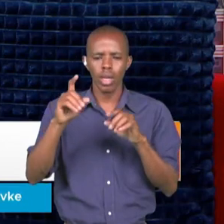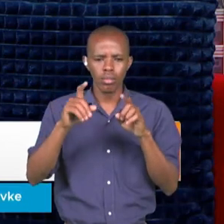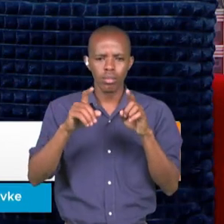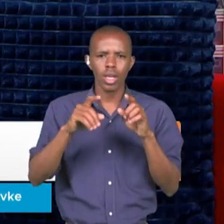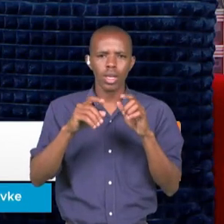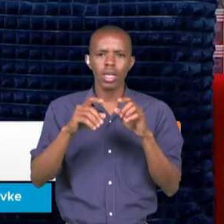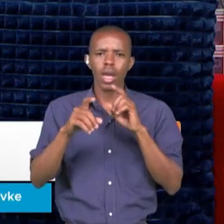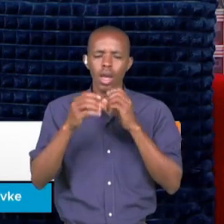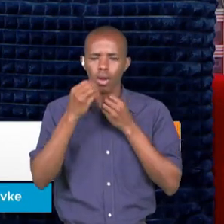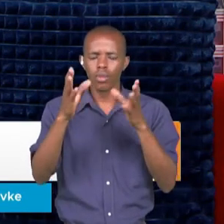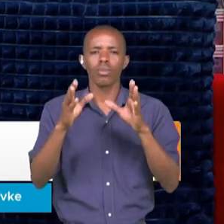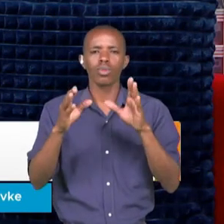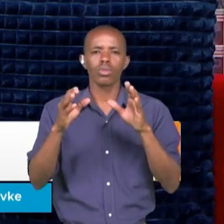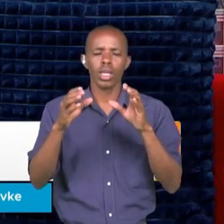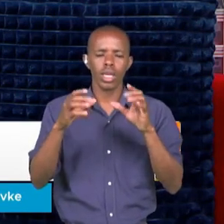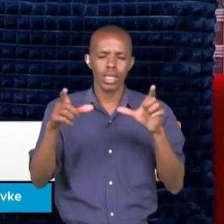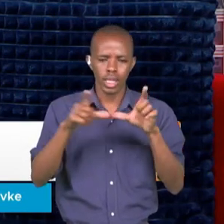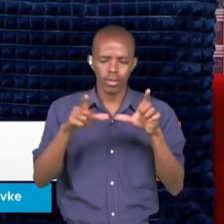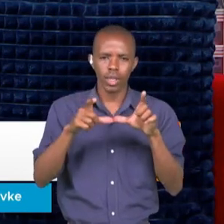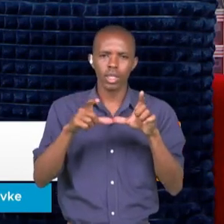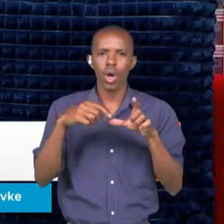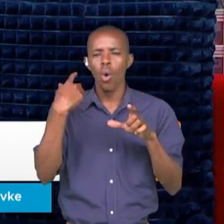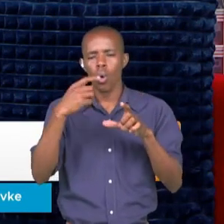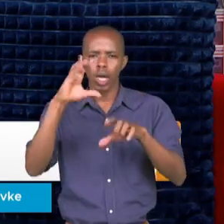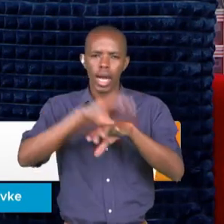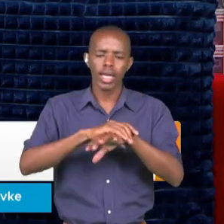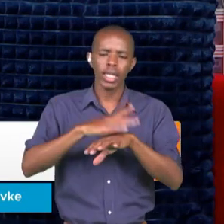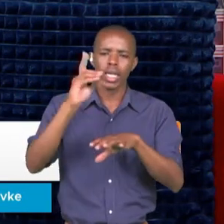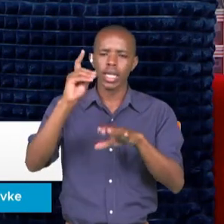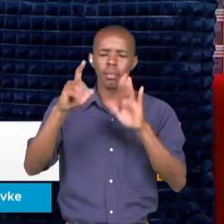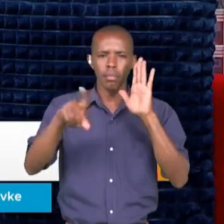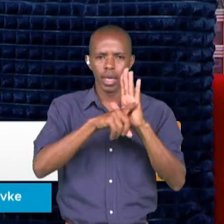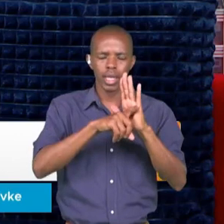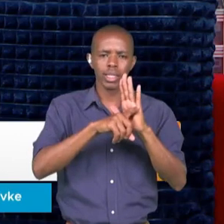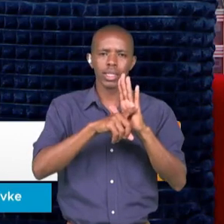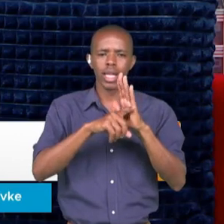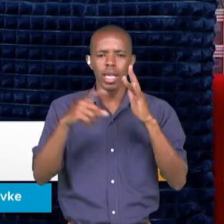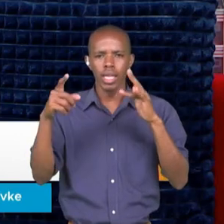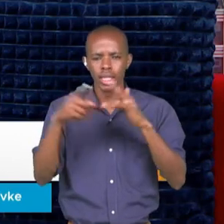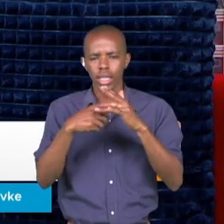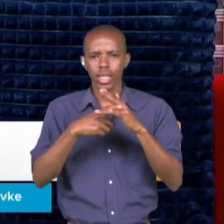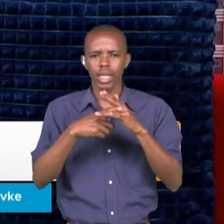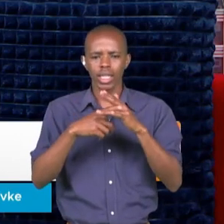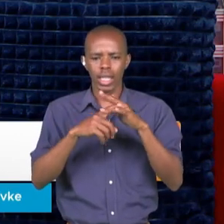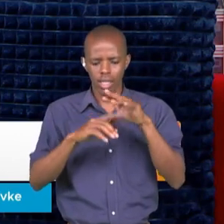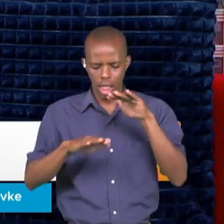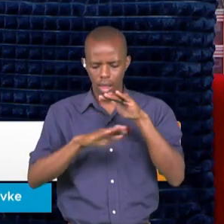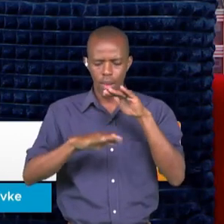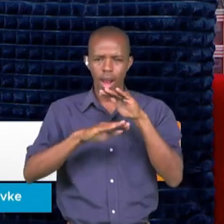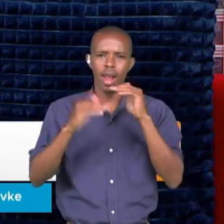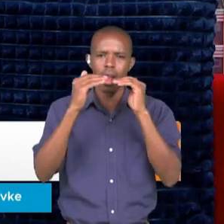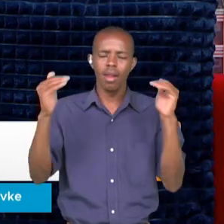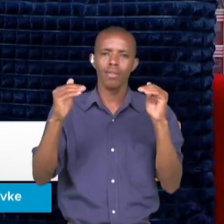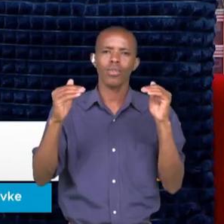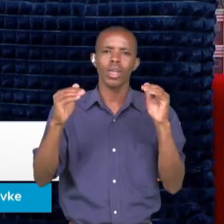course. Okay. And for those who unfortunately can get D minus, they can get start at artisan. Okay. So